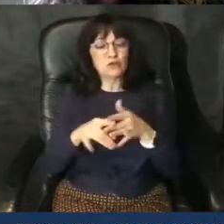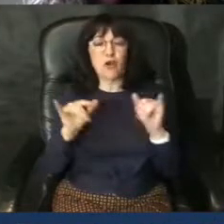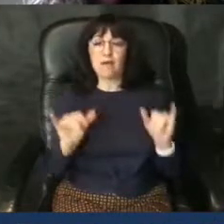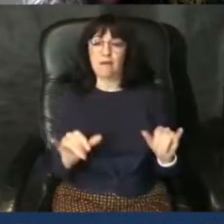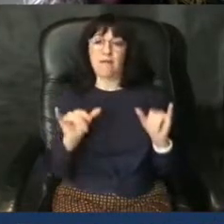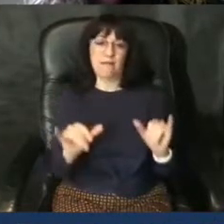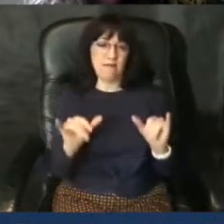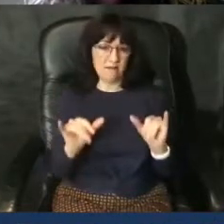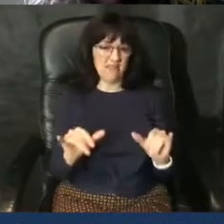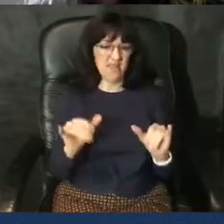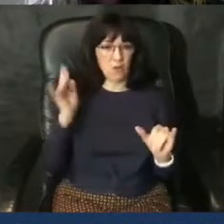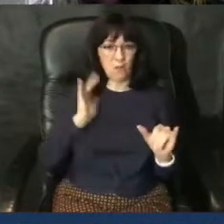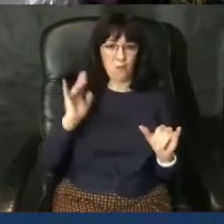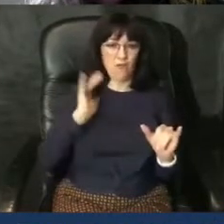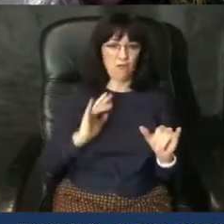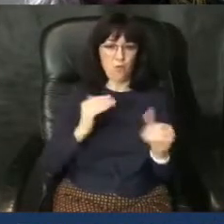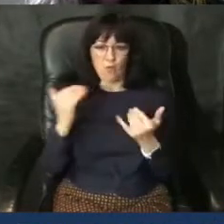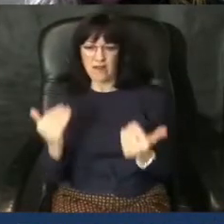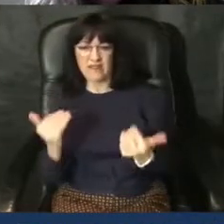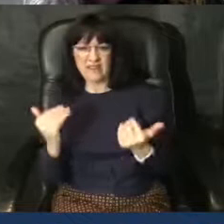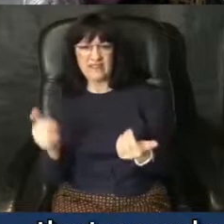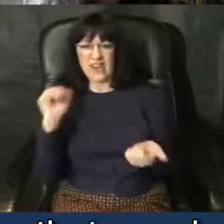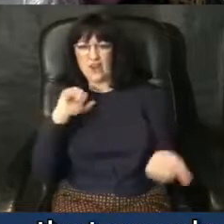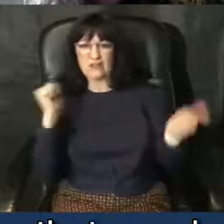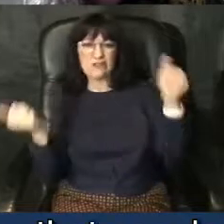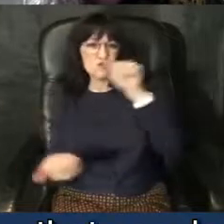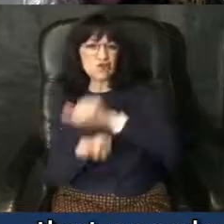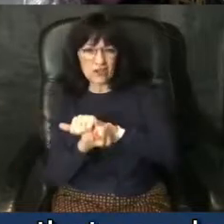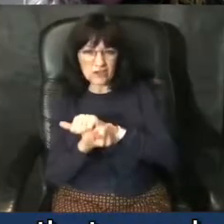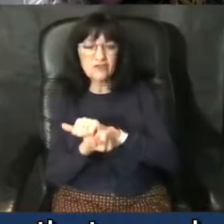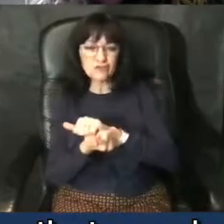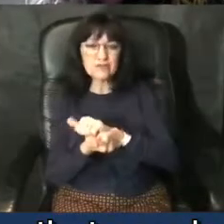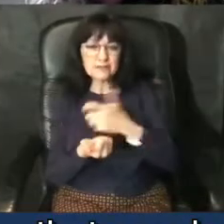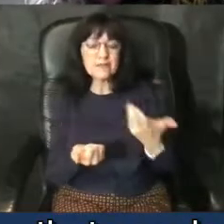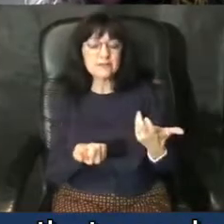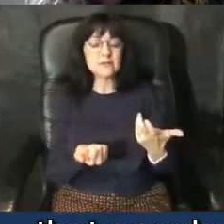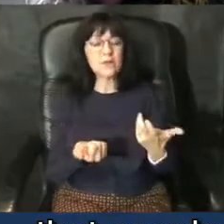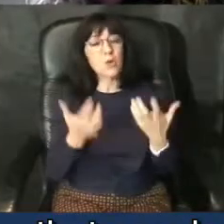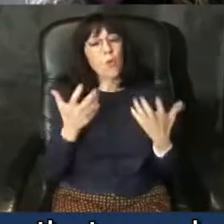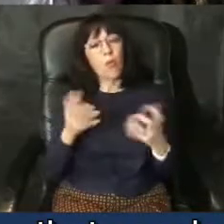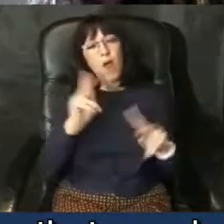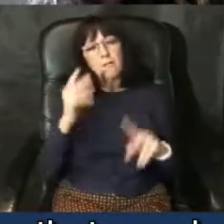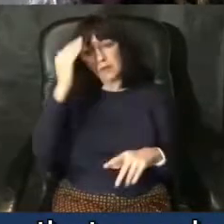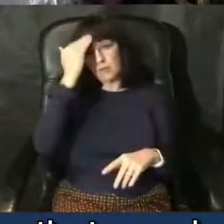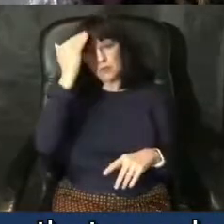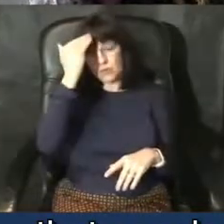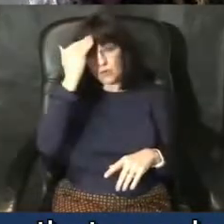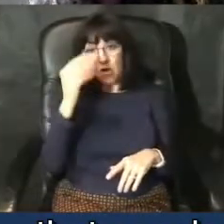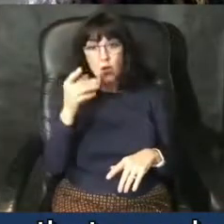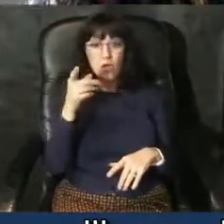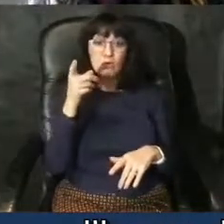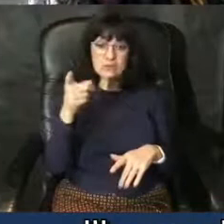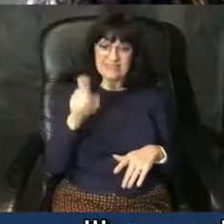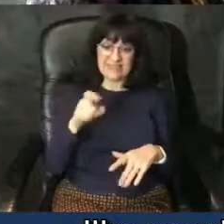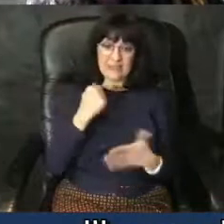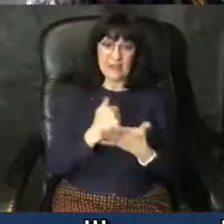need more access to supports. And so we want to make sure ahead of time that people know there's a place to call. So instead of